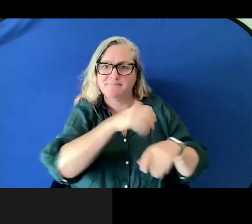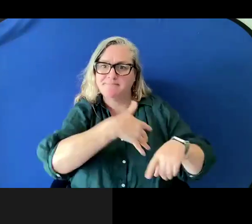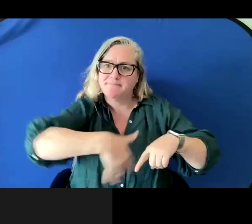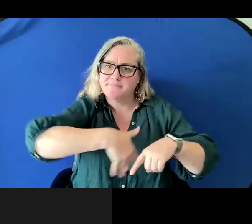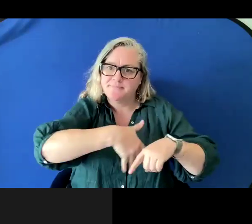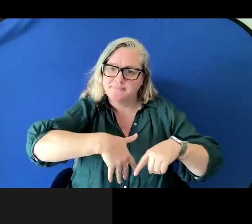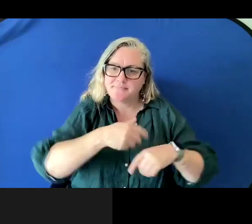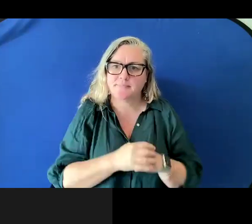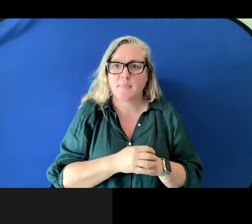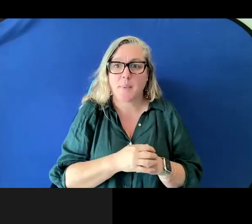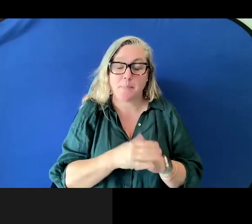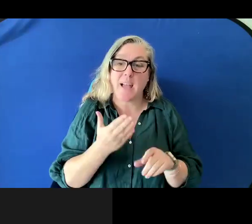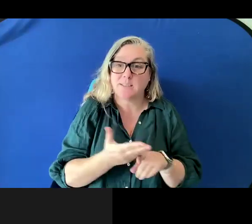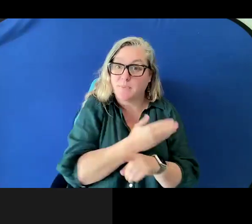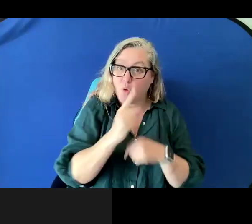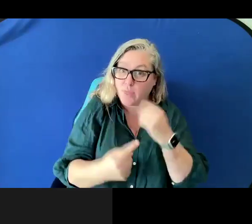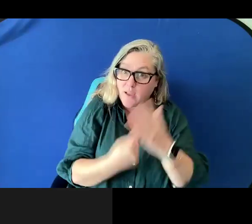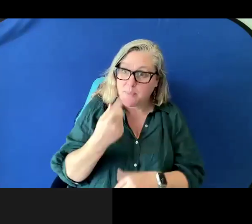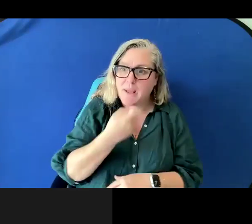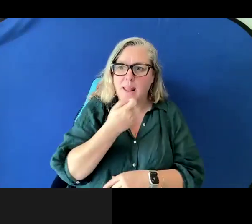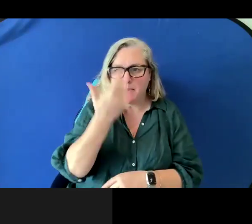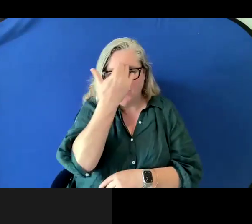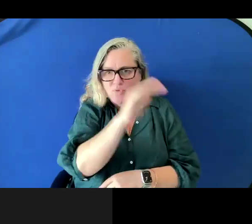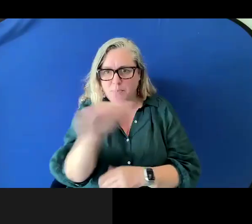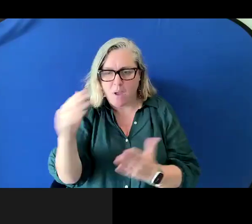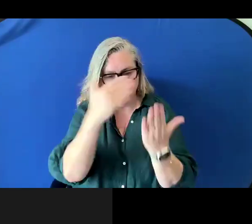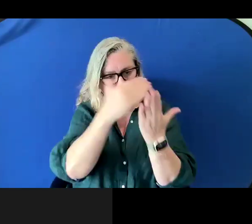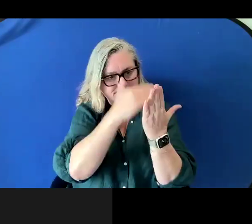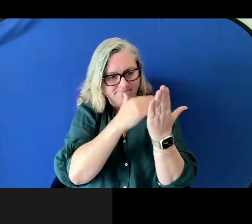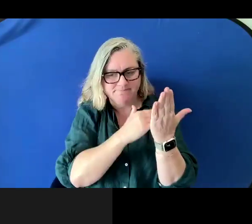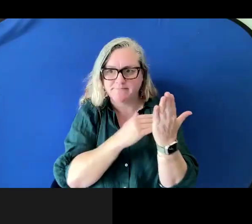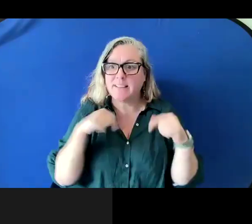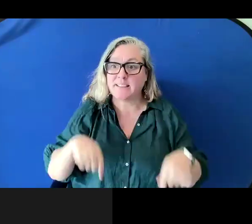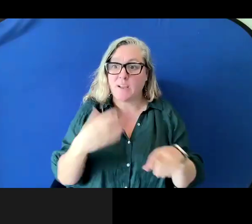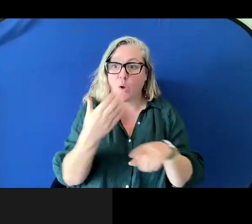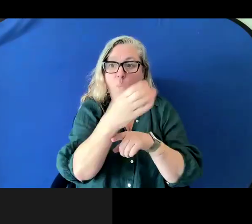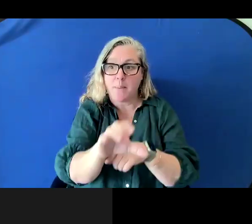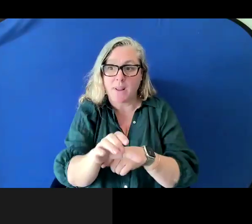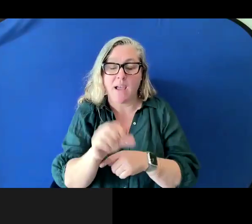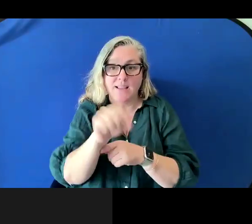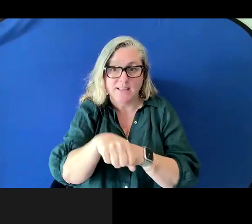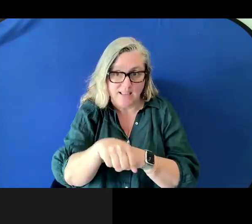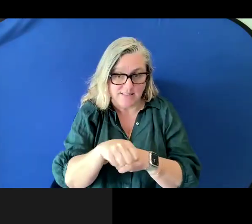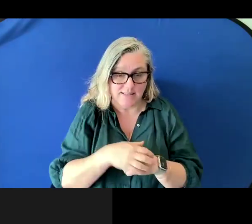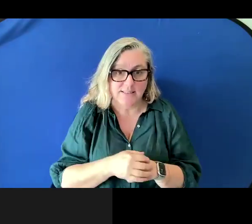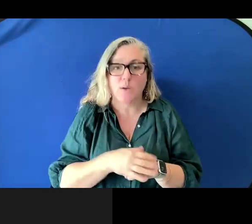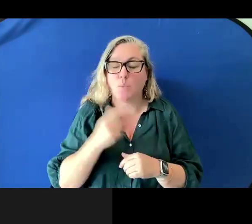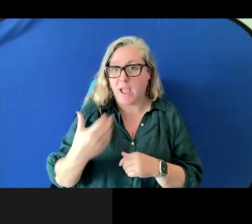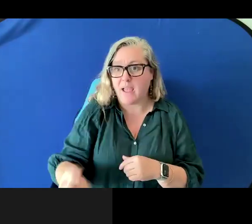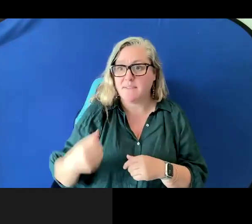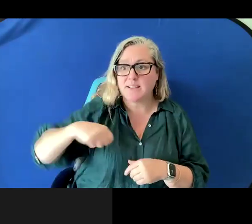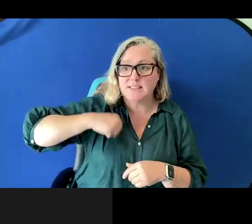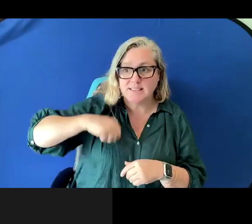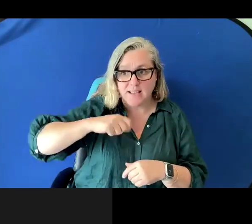of administration and reminders. This is a webinar format, and we have a range of staff here who can help you